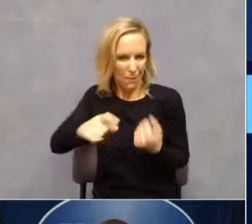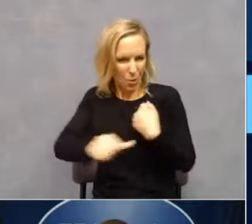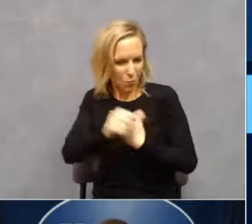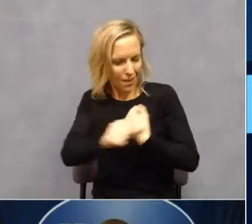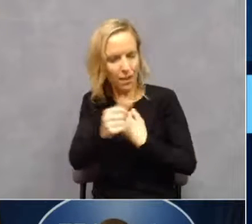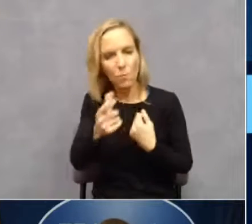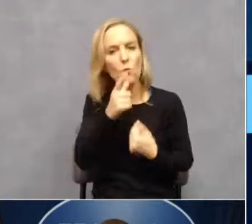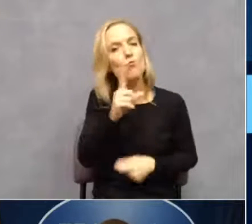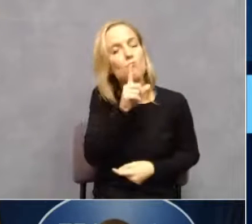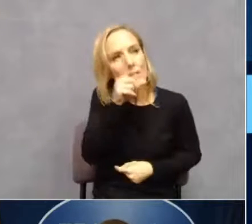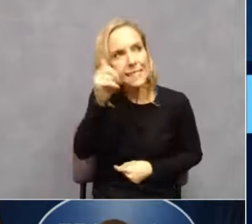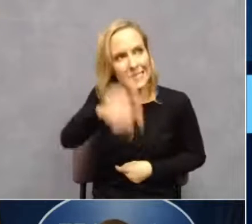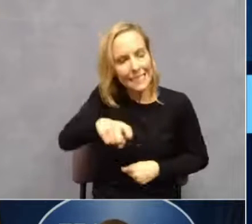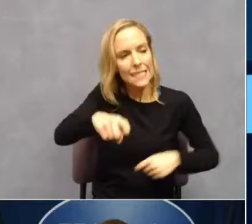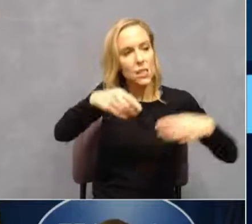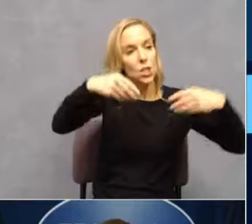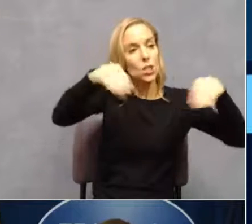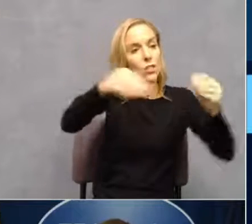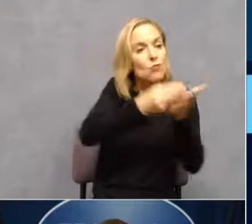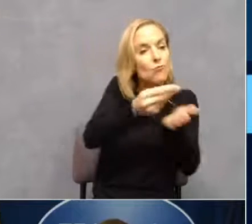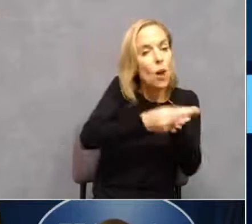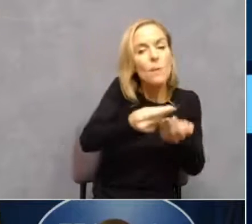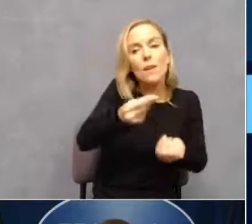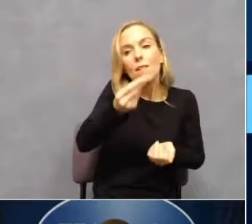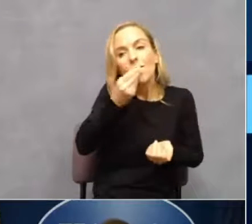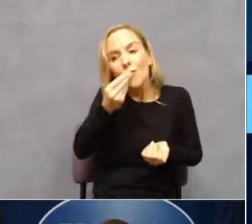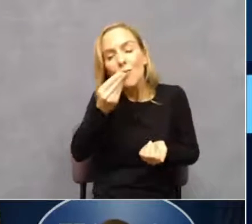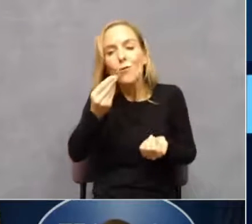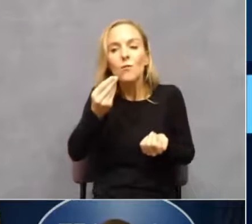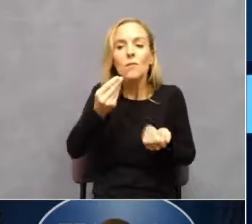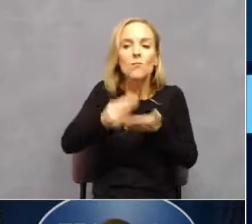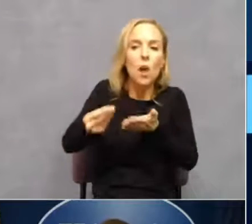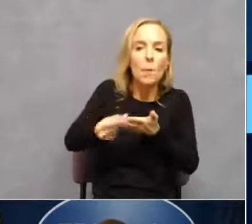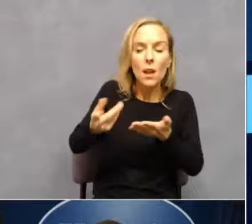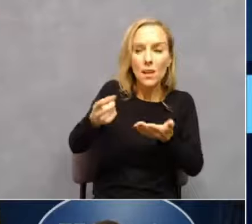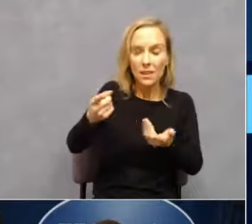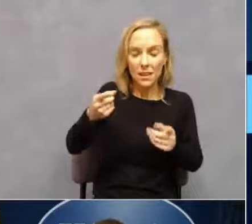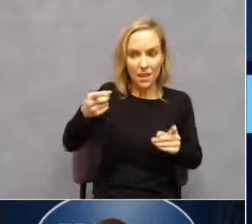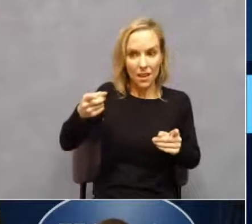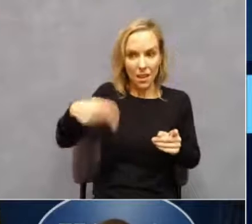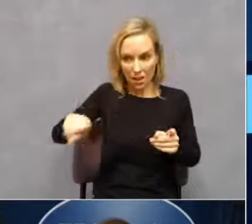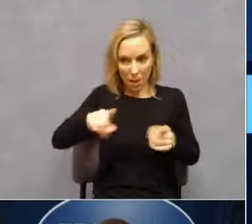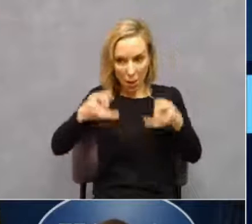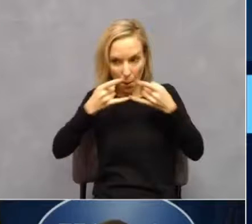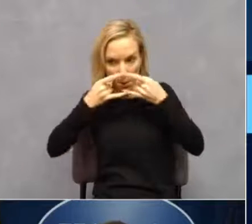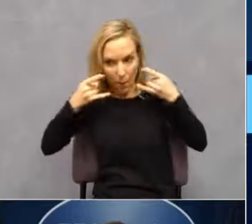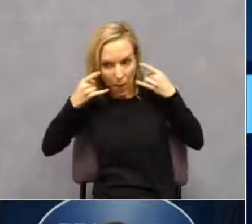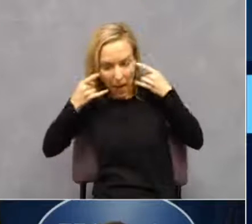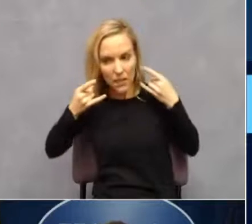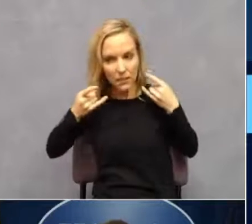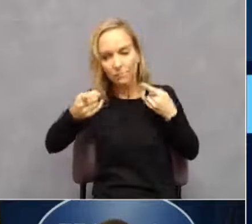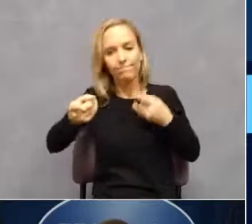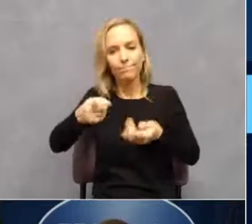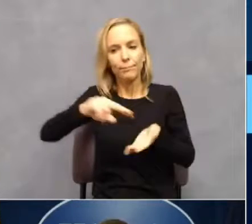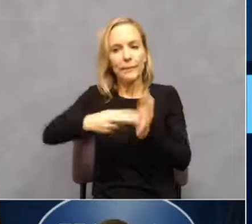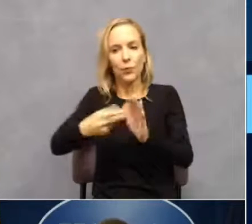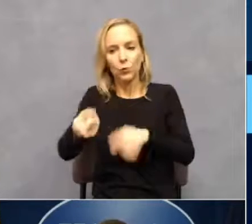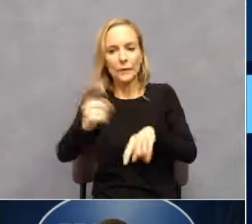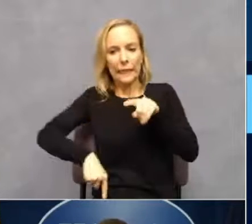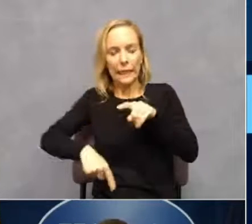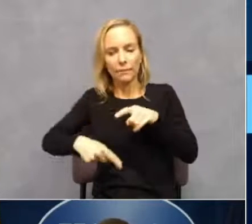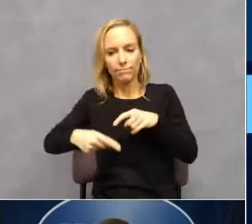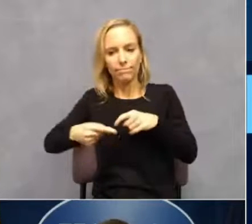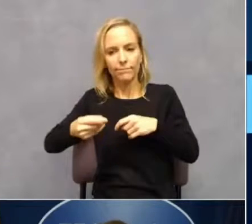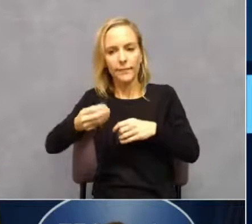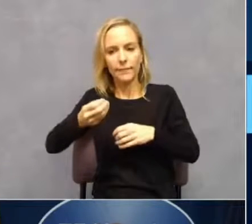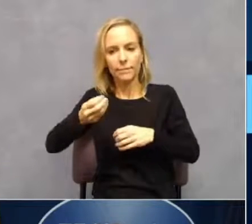our retailers and others to say, if you're not going to wear a mask, we're not going to seat you. We're not going to check you out. That's the